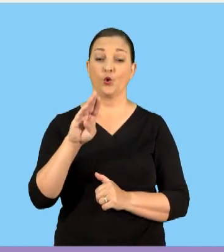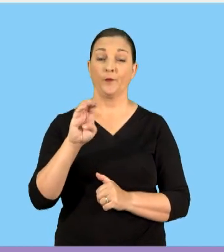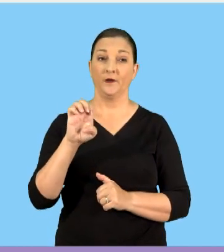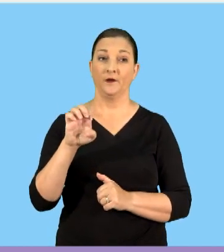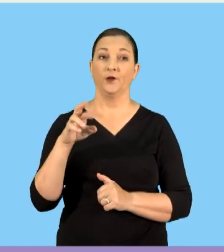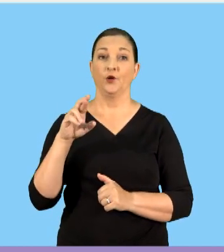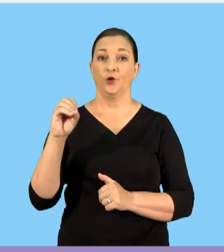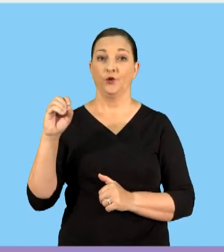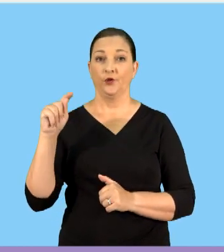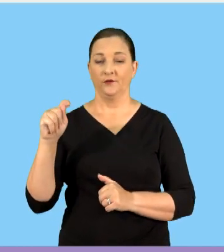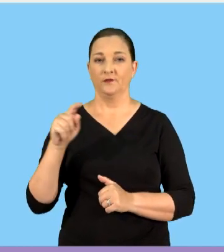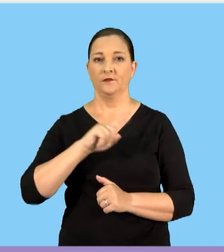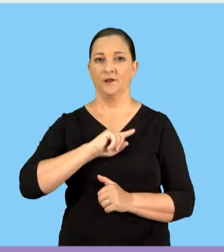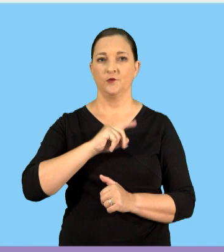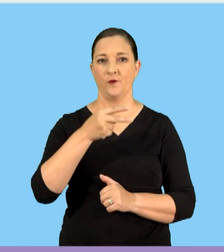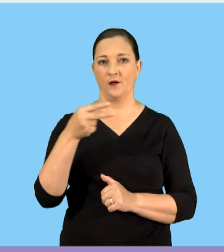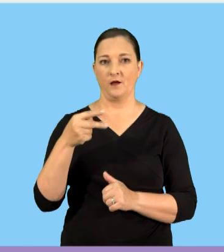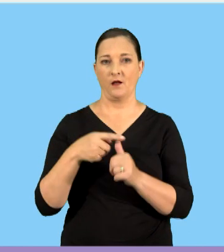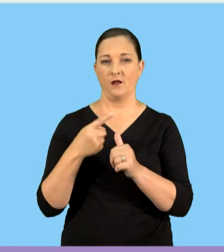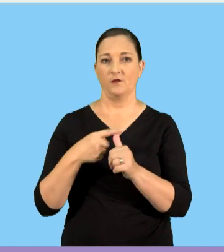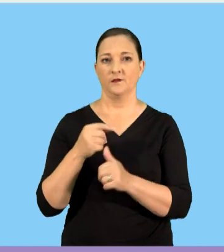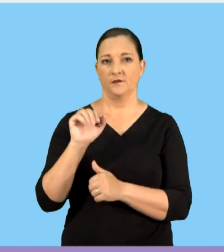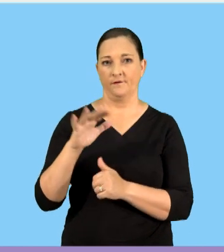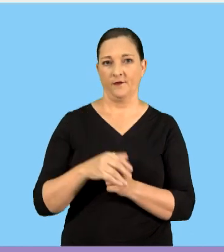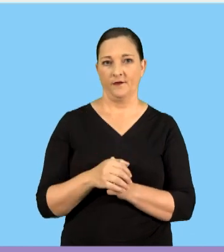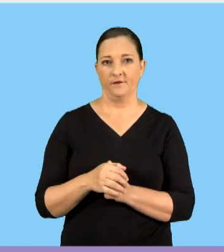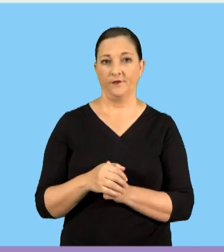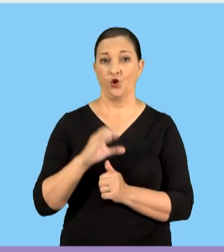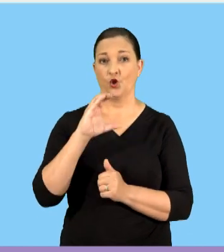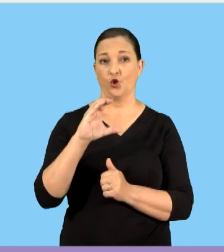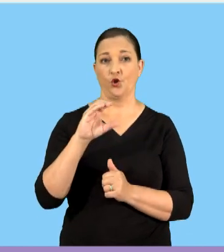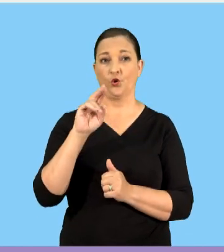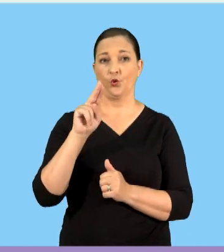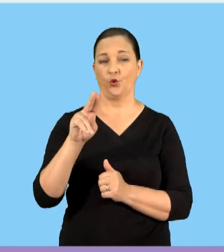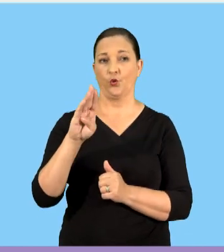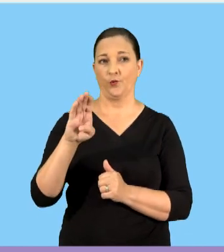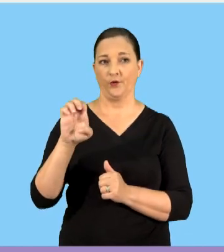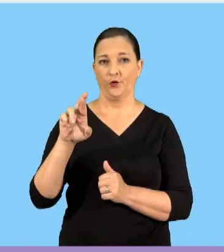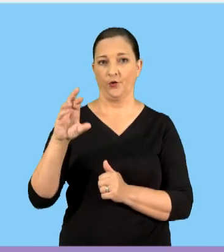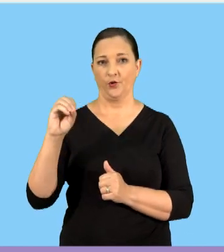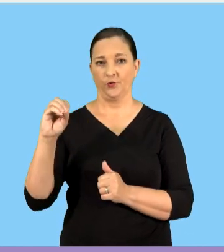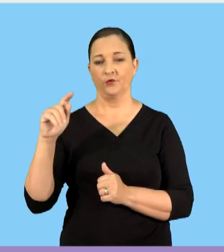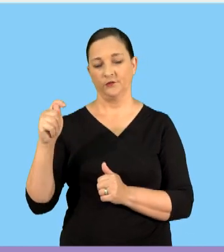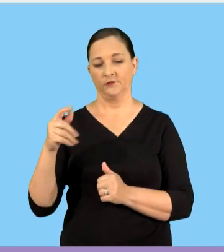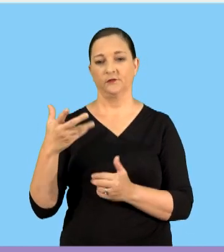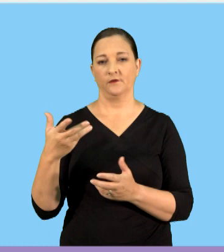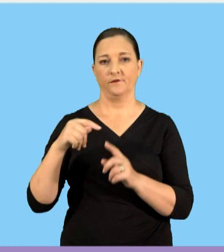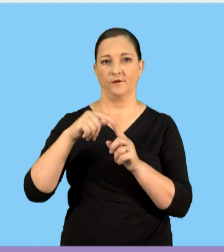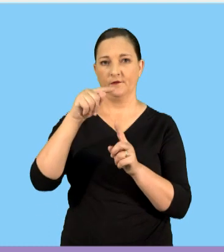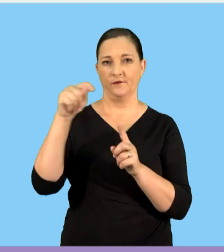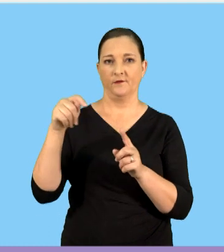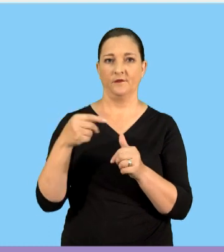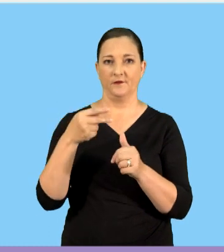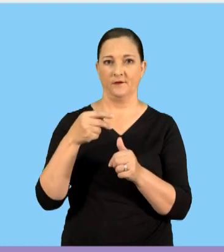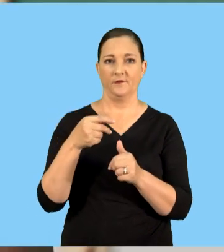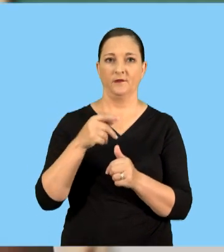cube root of 5 cubed, and our answer there is 5. This means that the cube root of 125 is